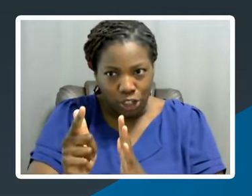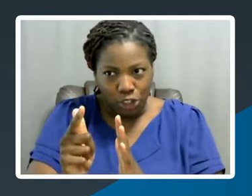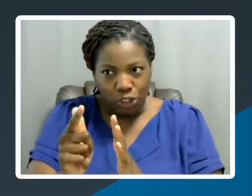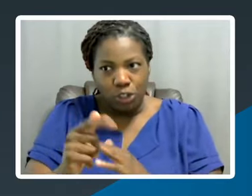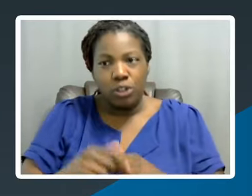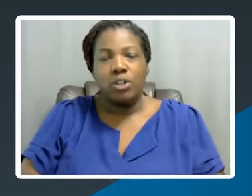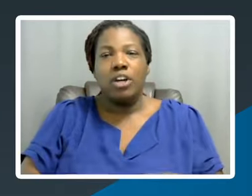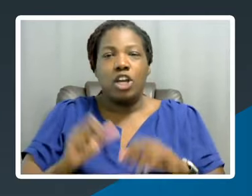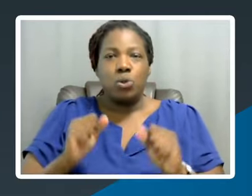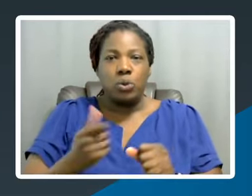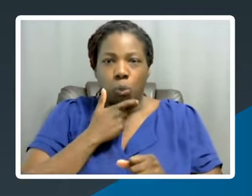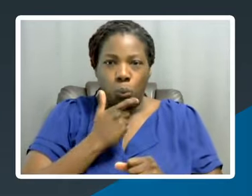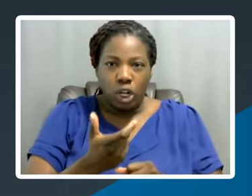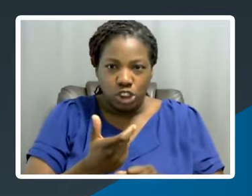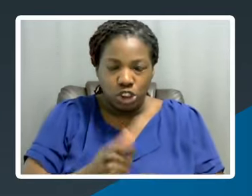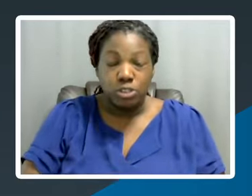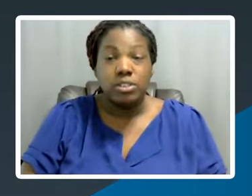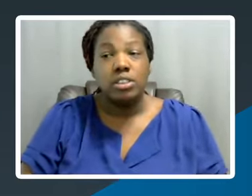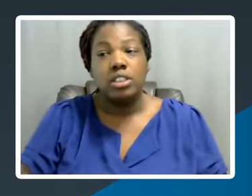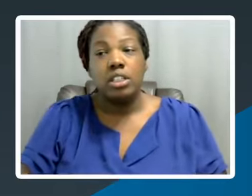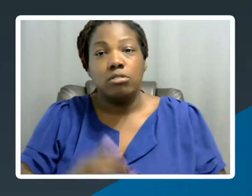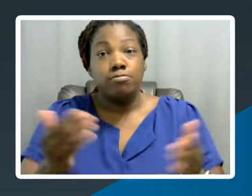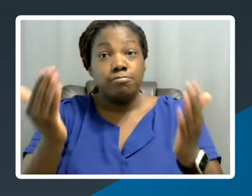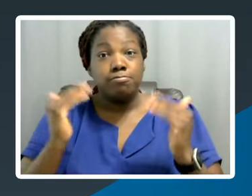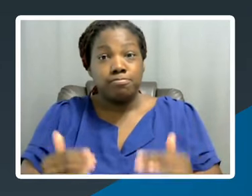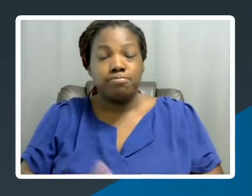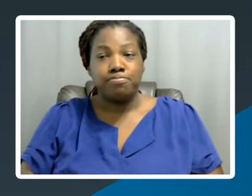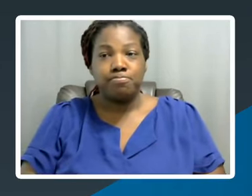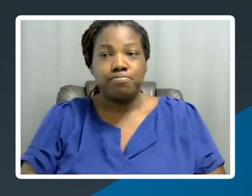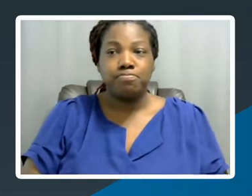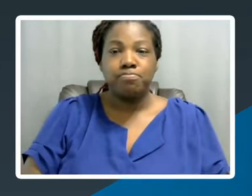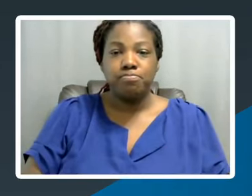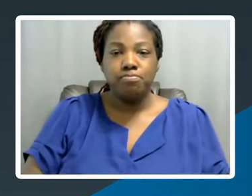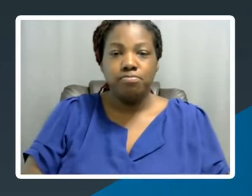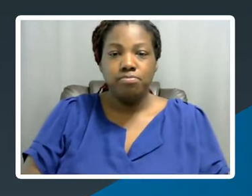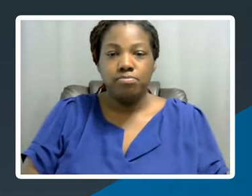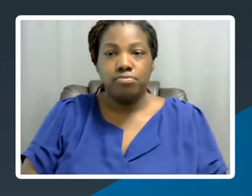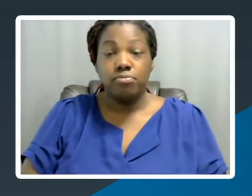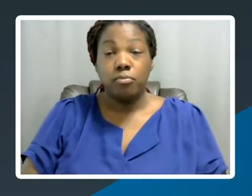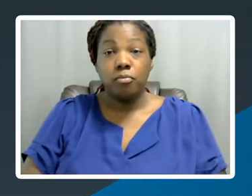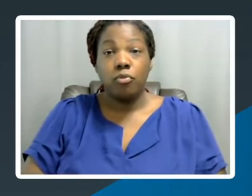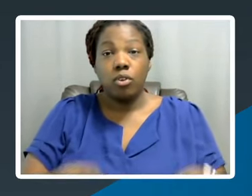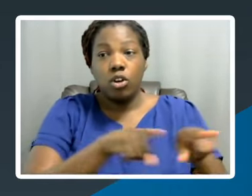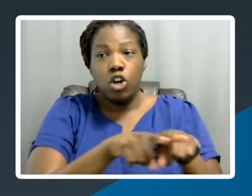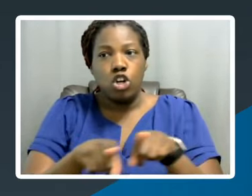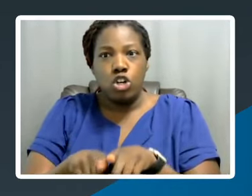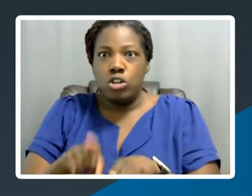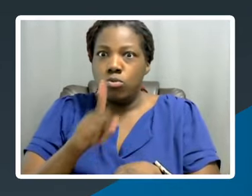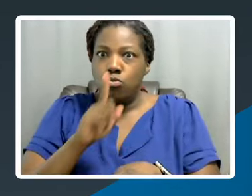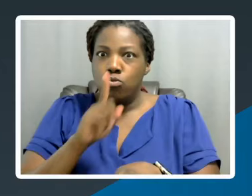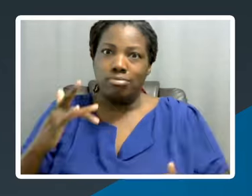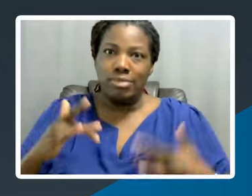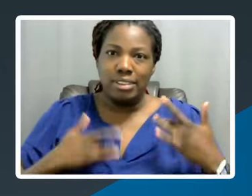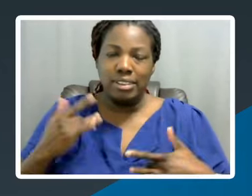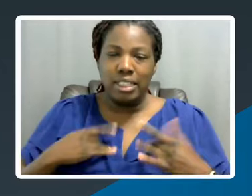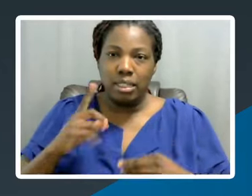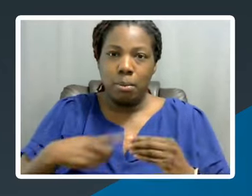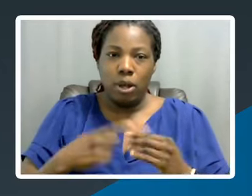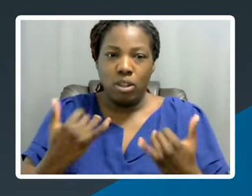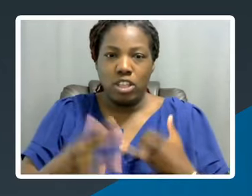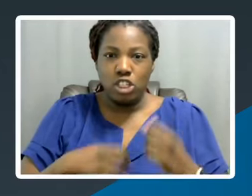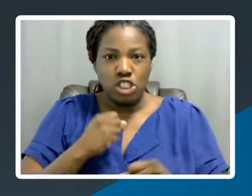see. If we could go to the next slide. I'm also very excited about this year's keynote